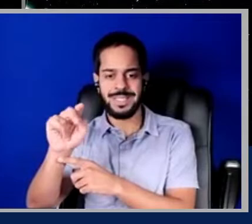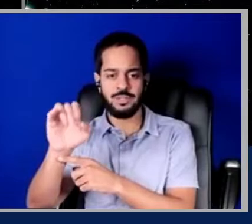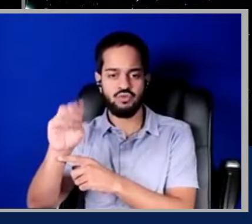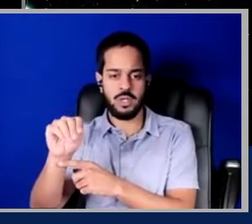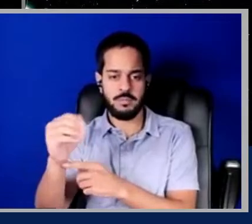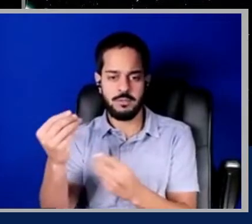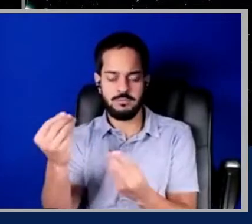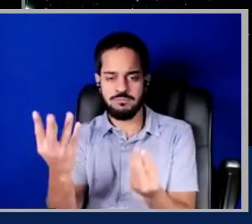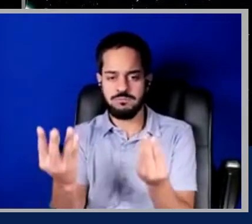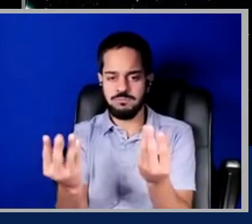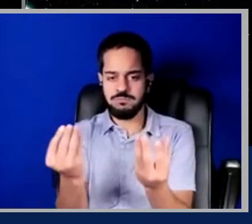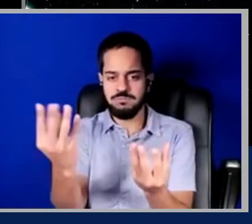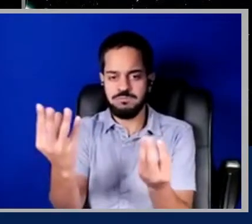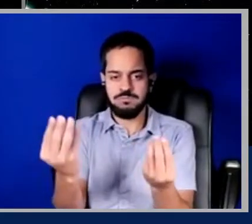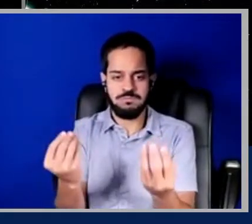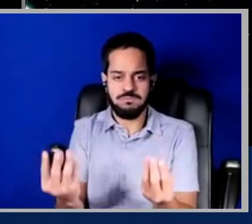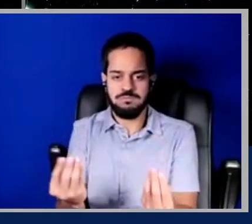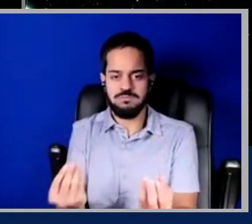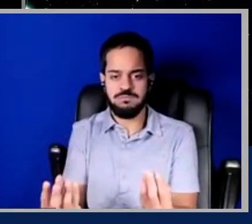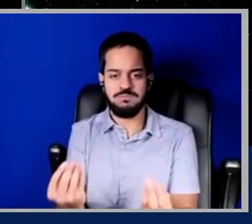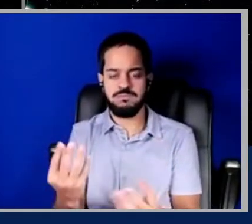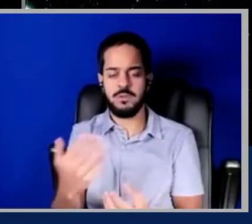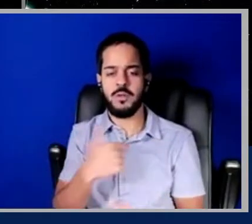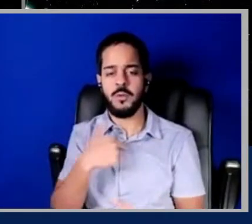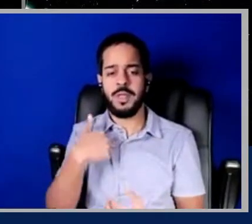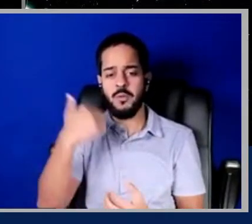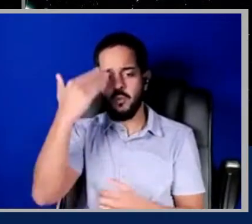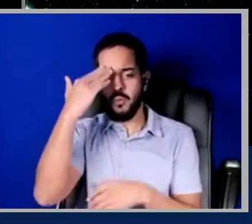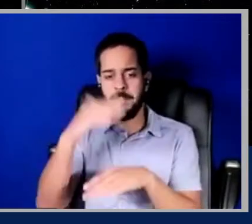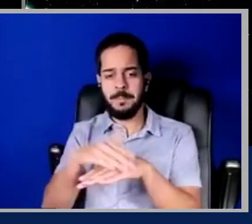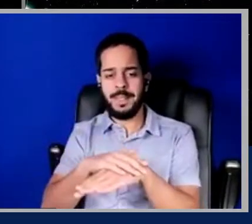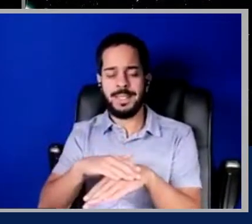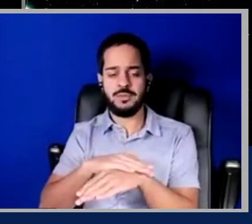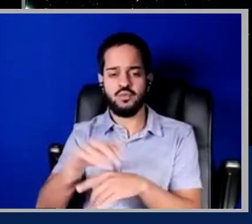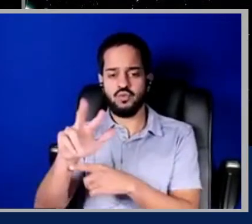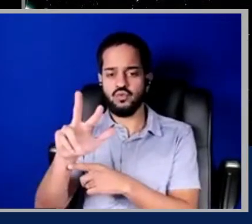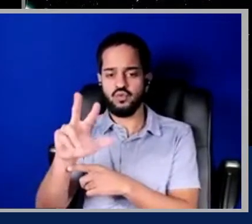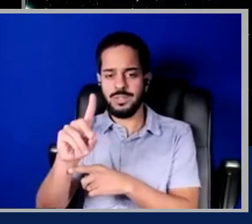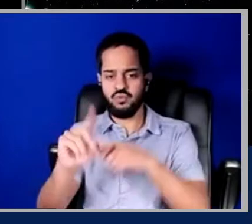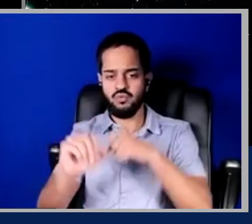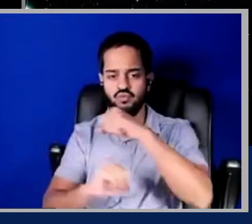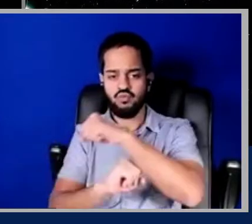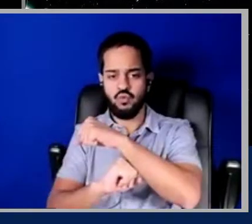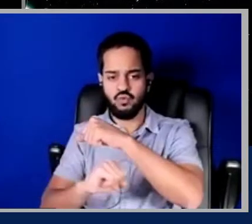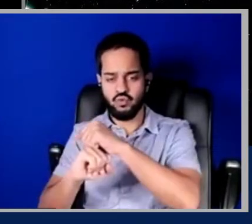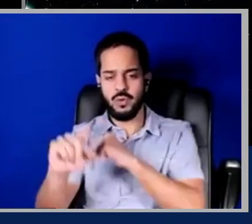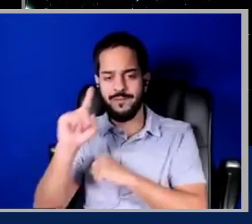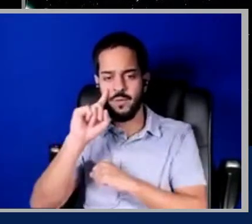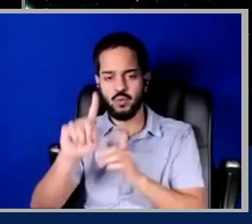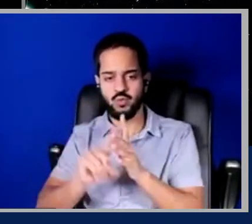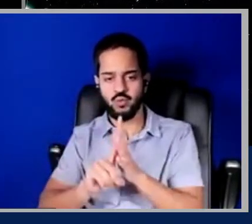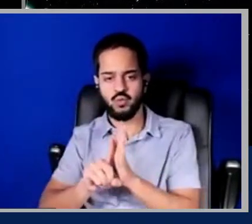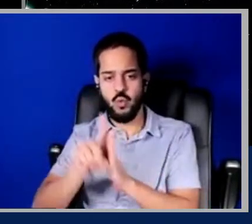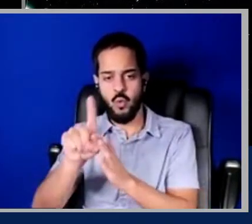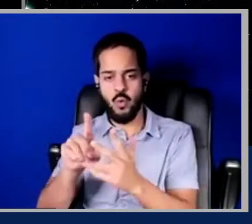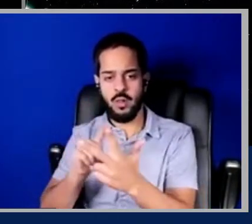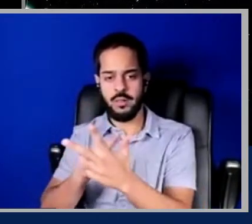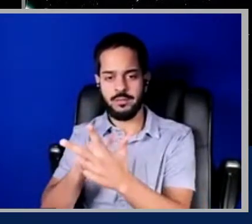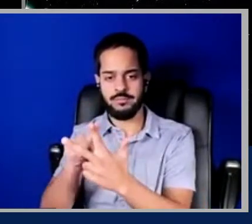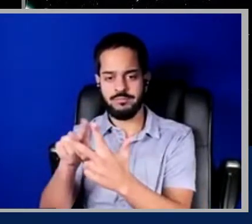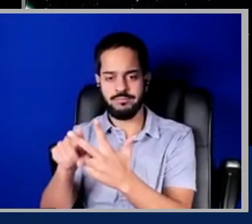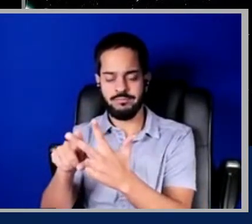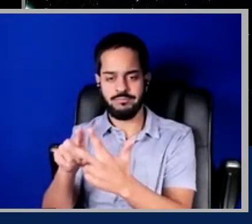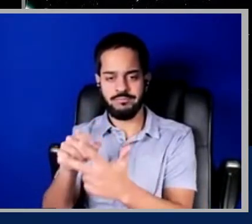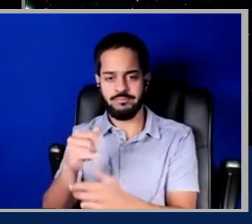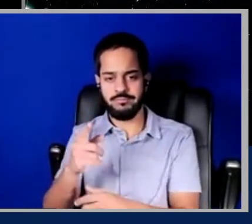this one, we know the basic 3D structure of those tall columns of gas and dust. I